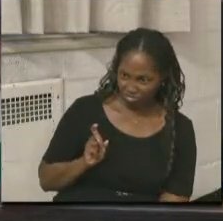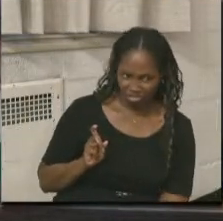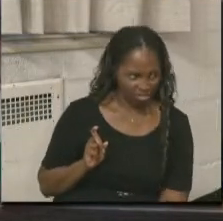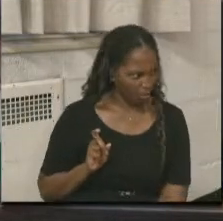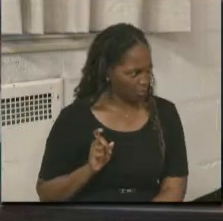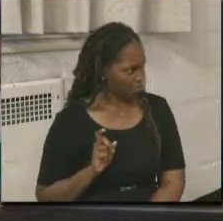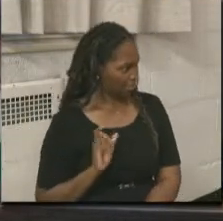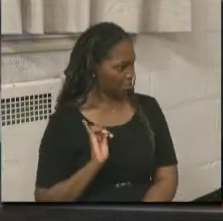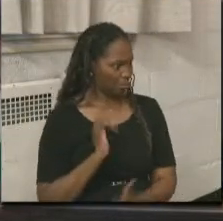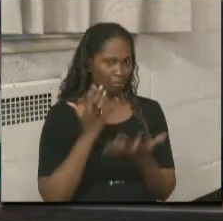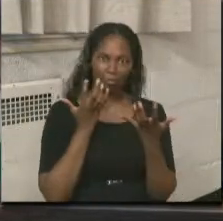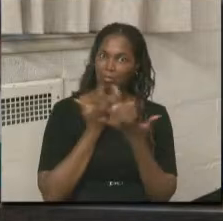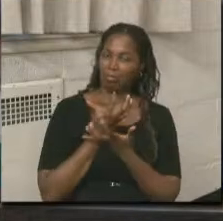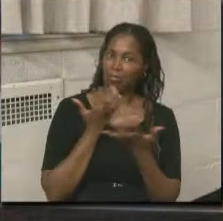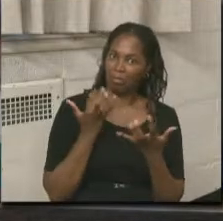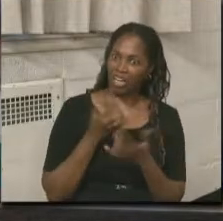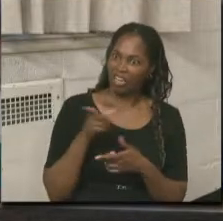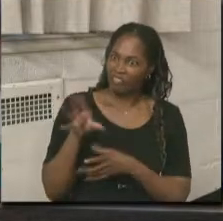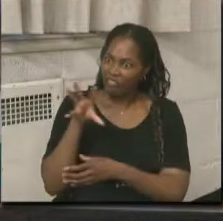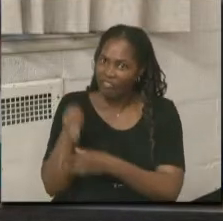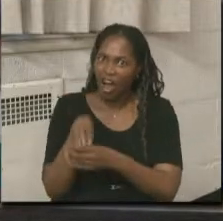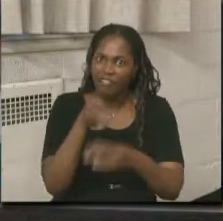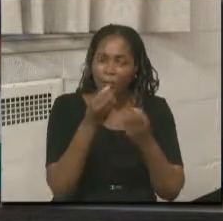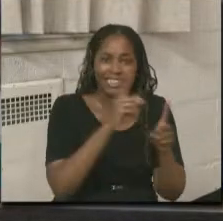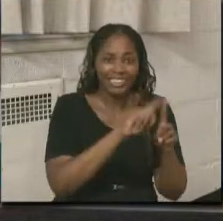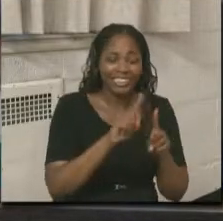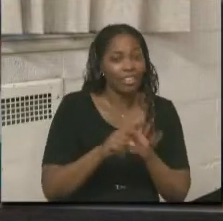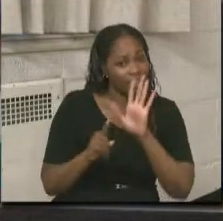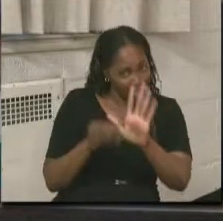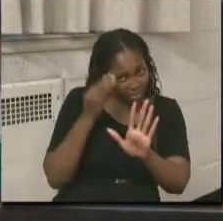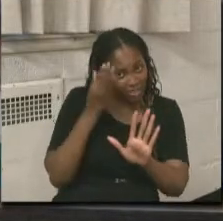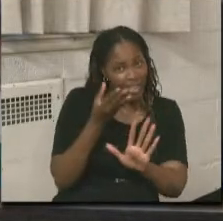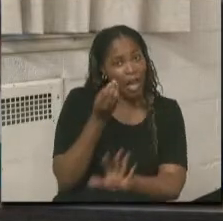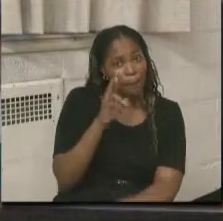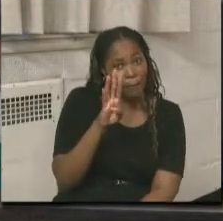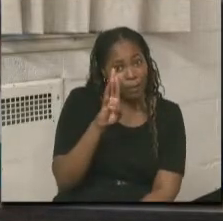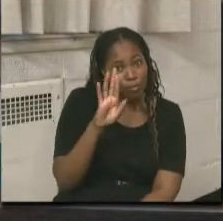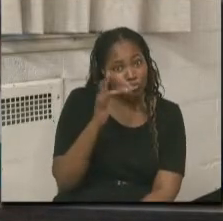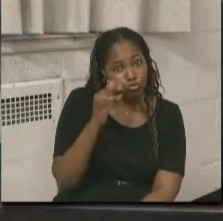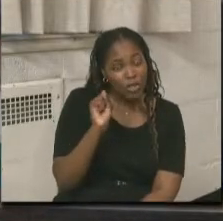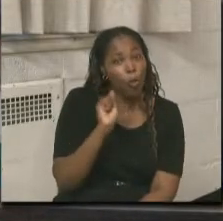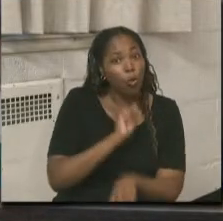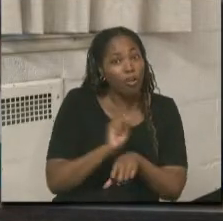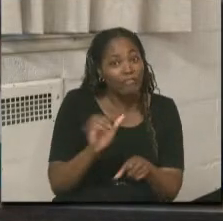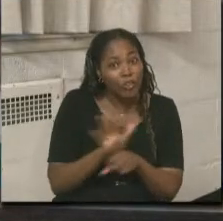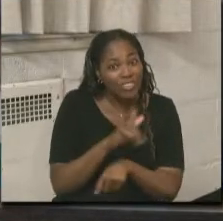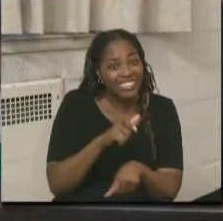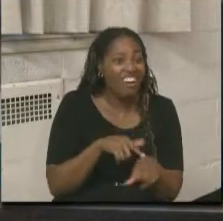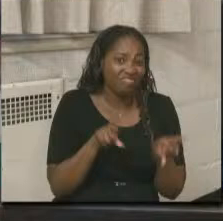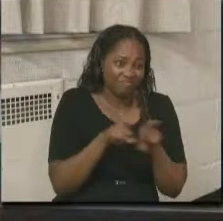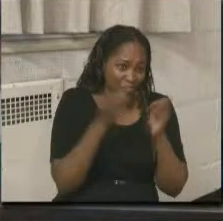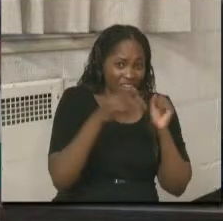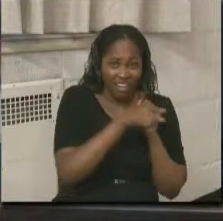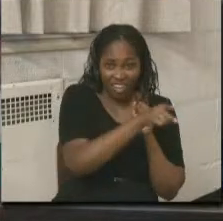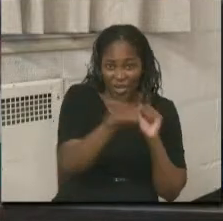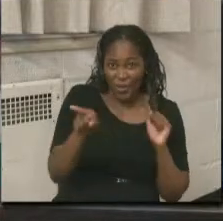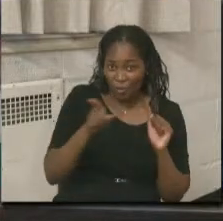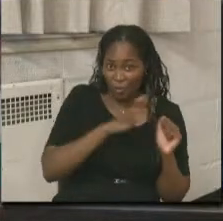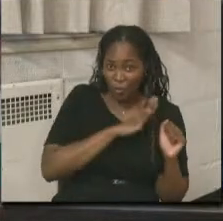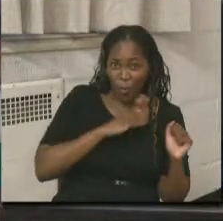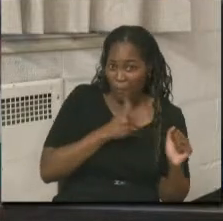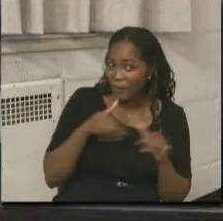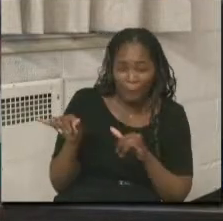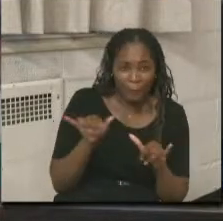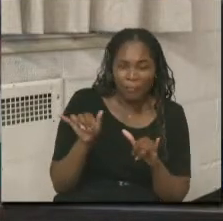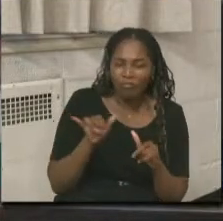I was like, wow, he's doing a lot of things. And mind you, Mr. Briggs has a full-time job as many of the other board members, but like truly just, it was